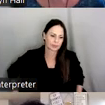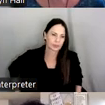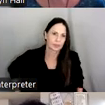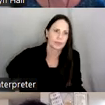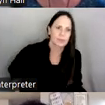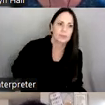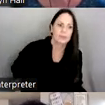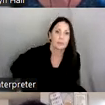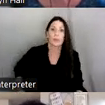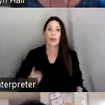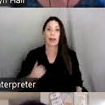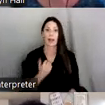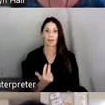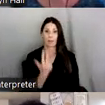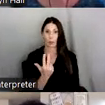there's three